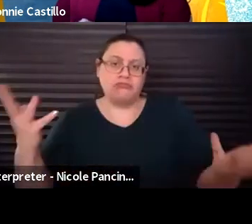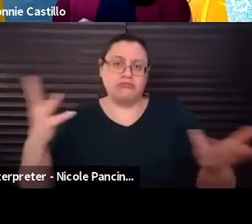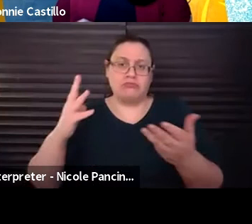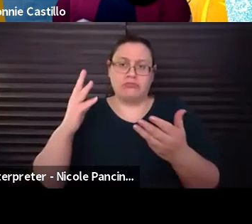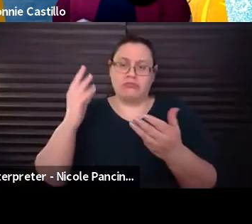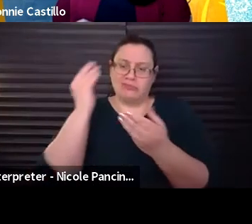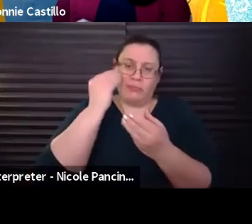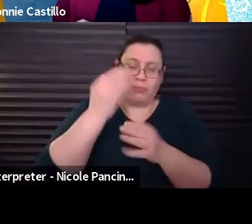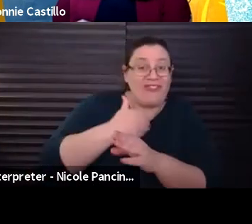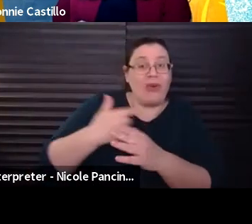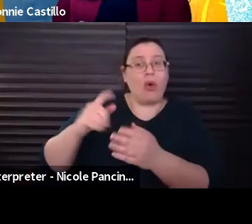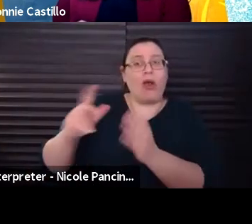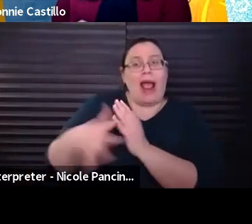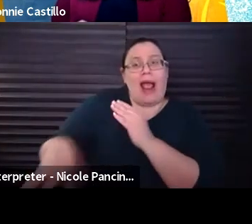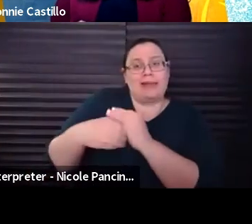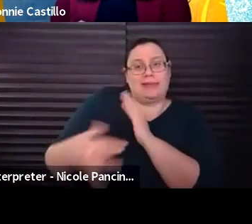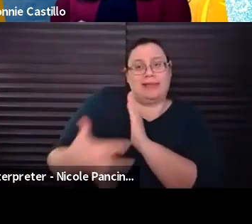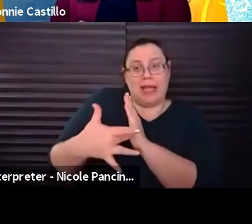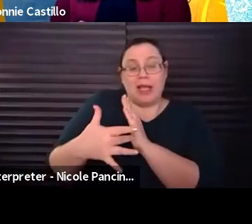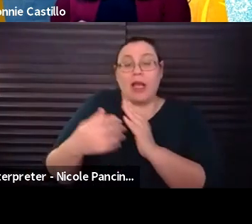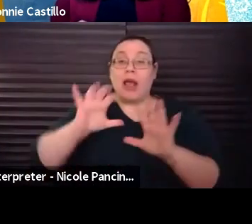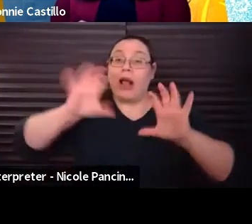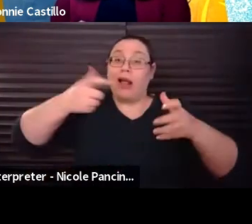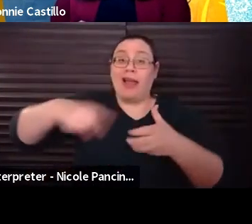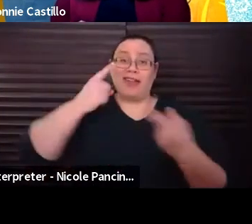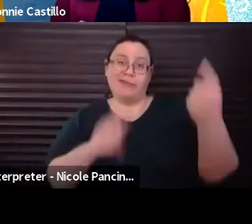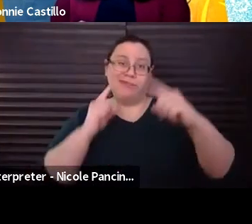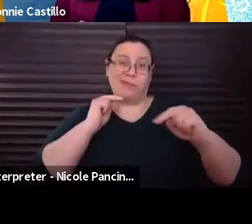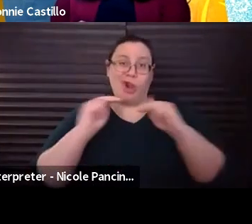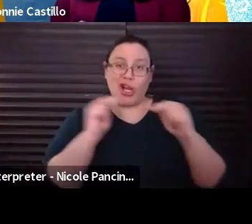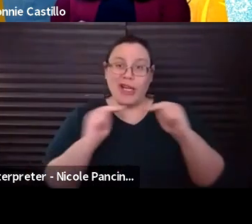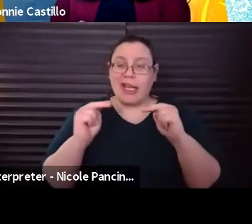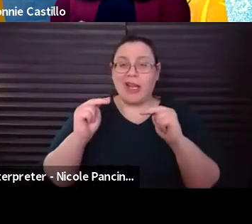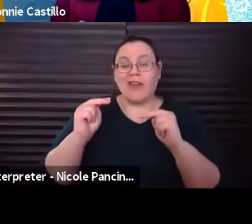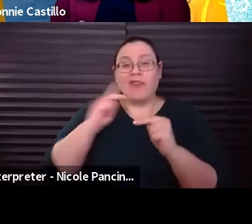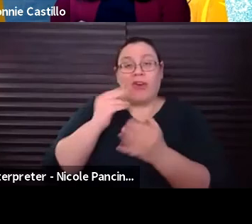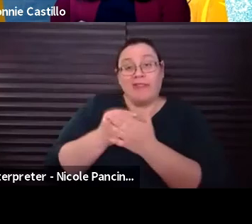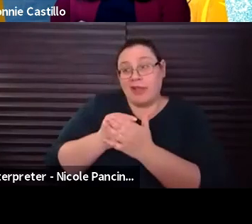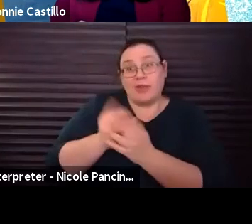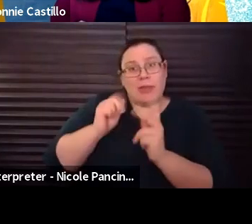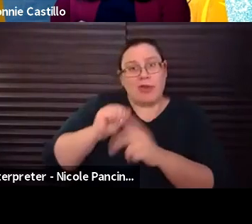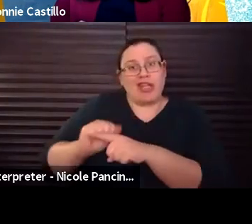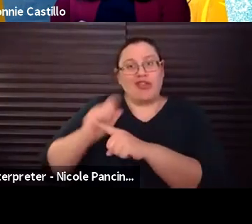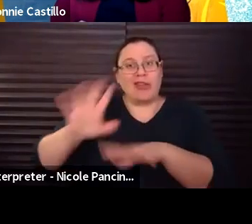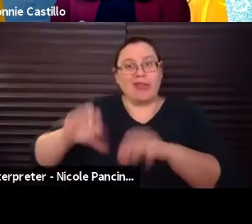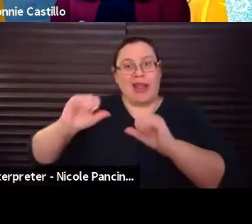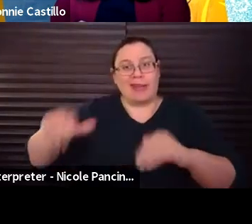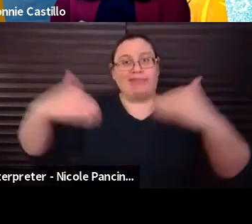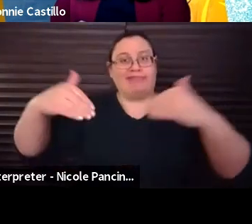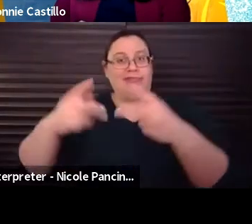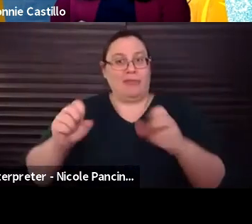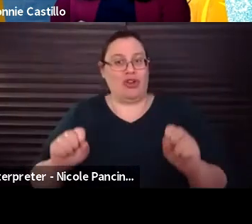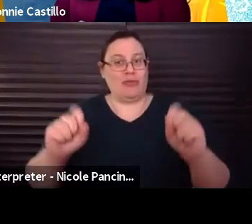They use collective bargaining to make sure there's training funds for people to train up to the next opportunity. So we can actually be partners